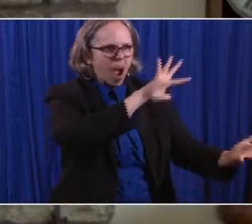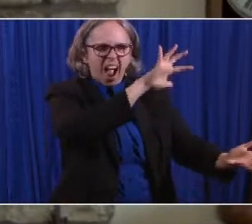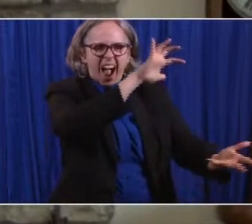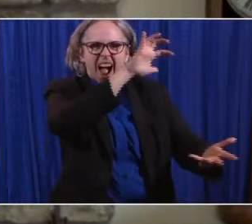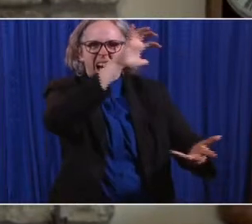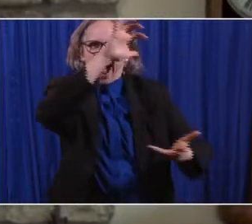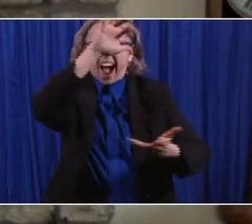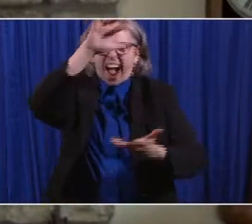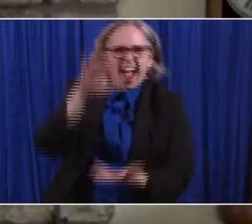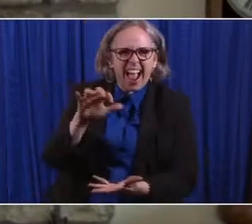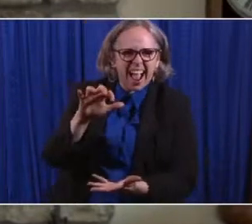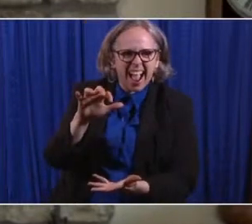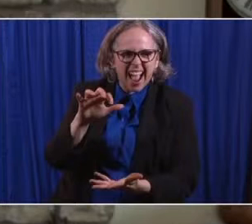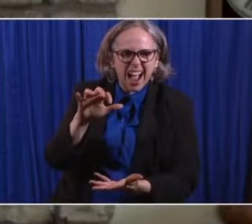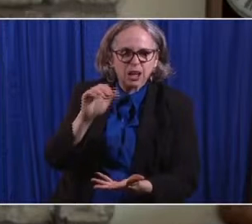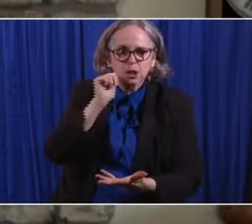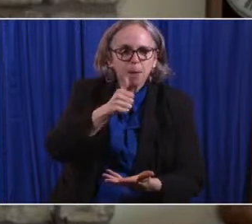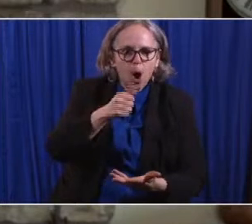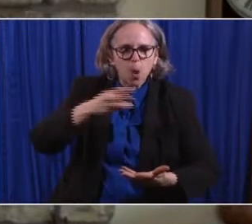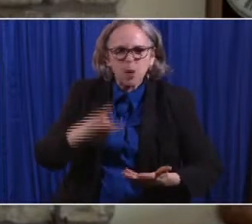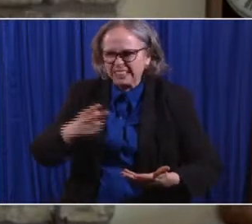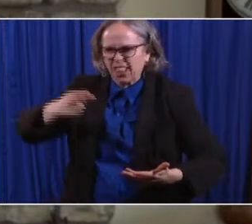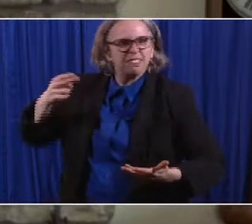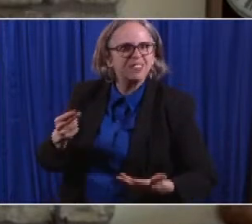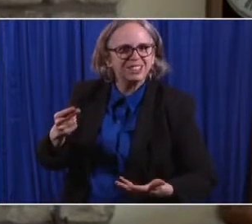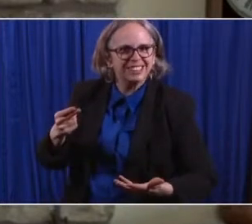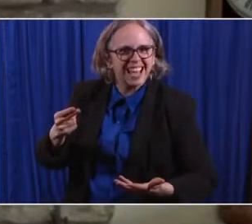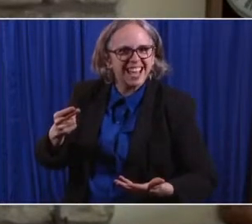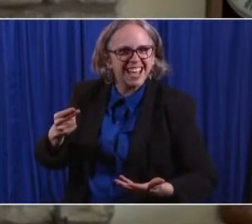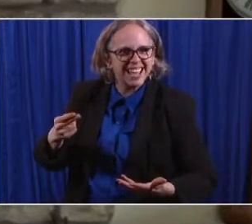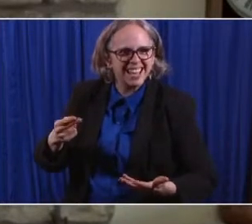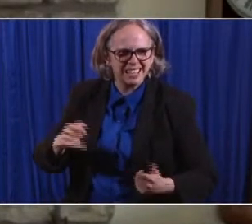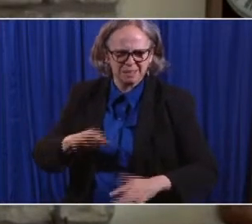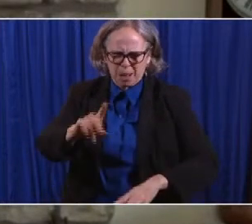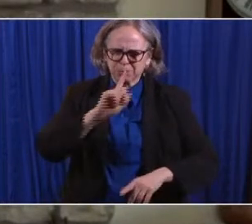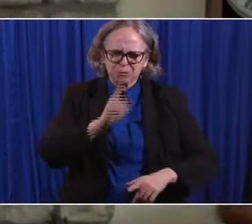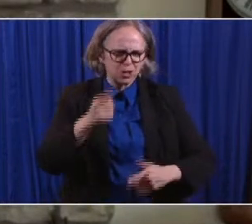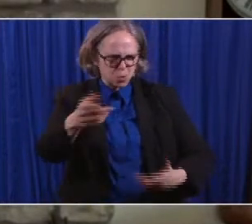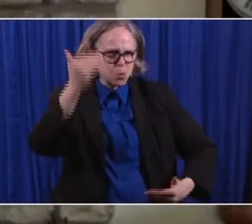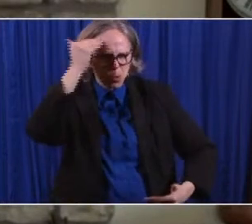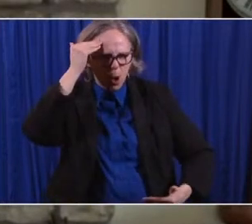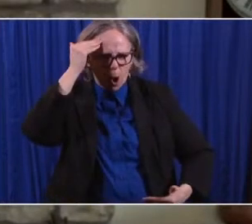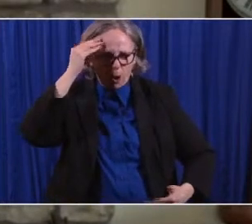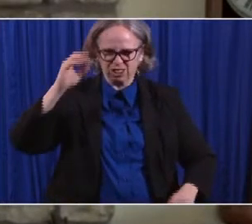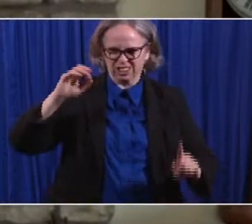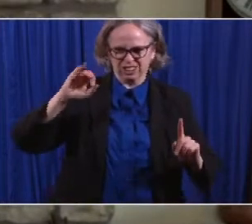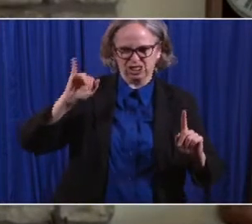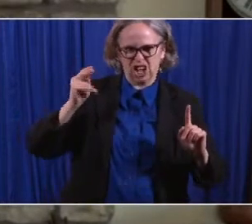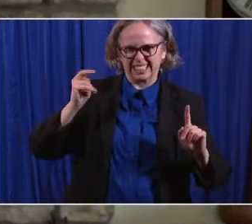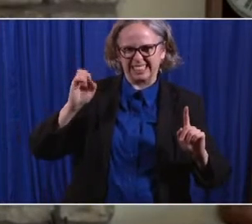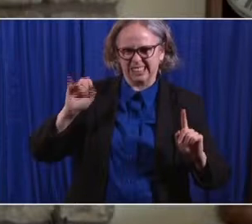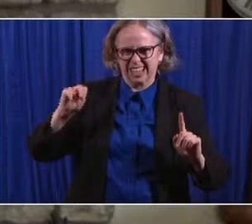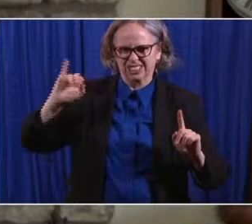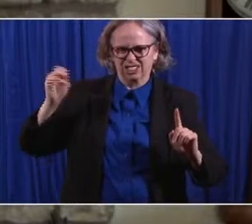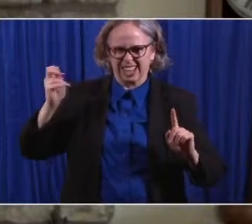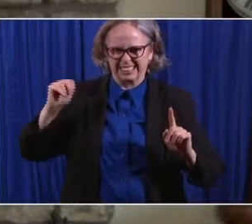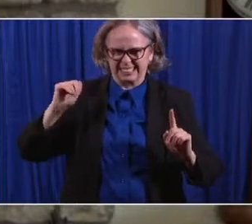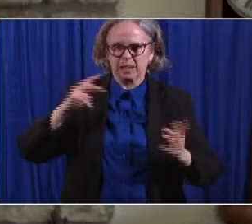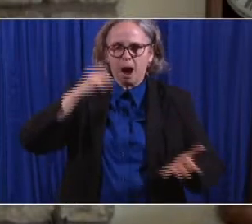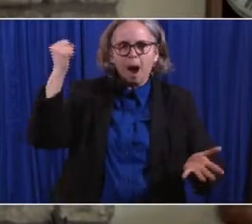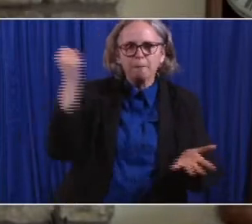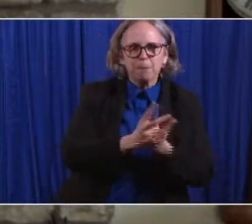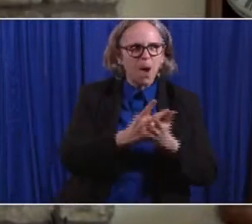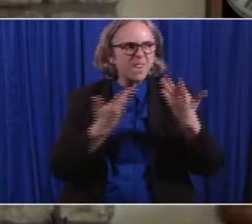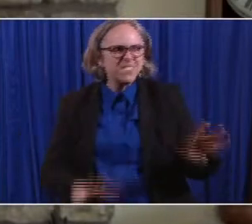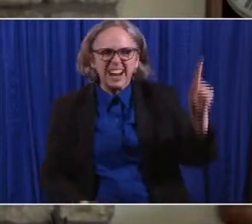Wednesday, and Thursday. As everyone has heard, Johnson & Johnson is now starting to ship, and we're very